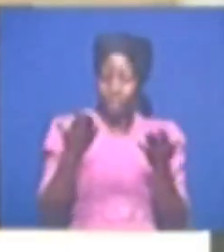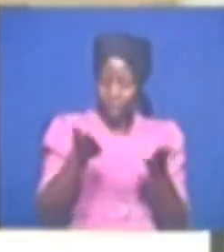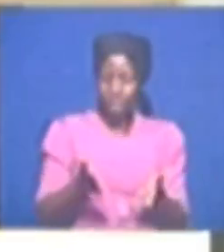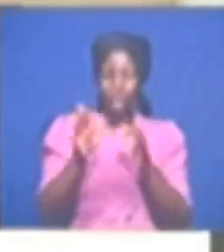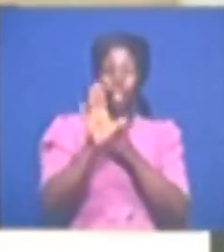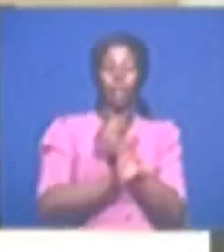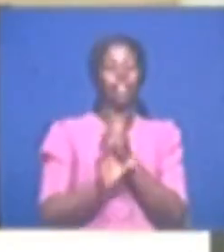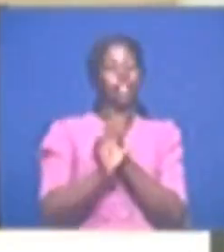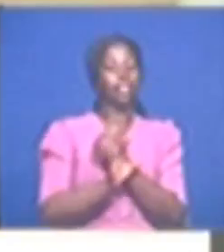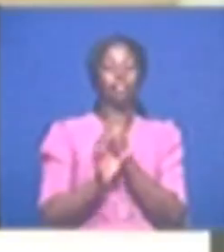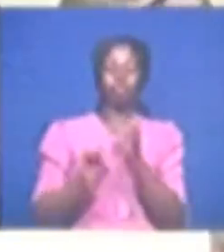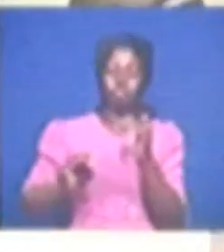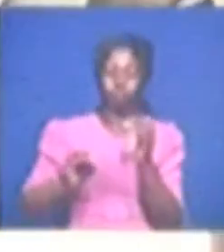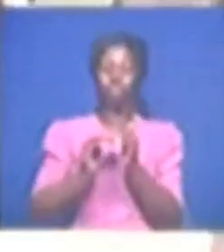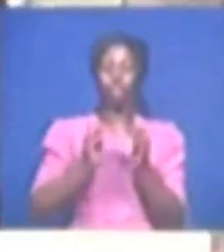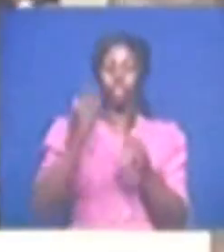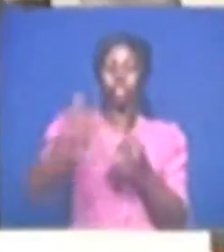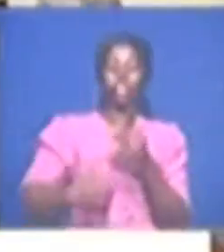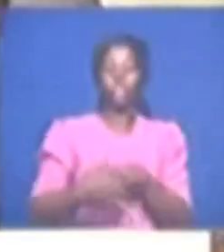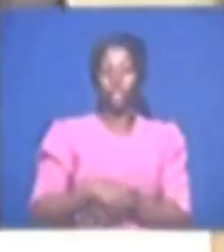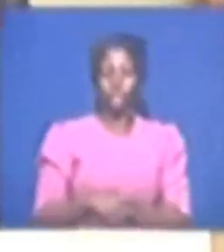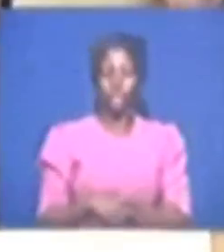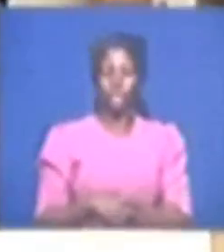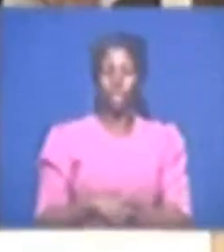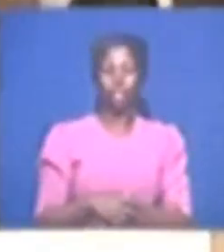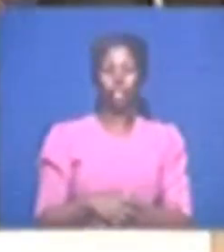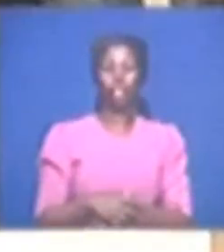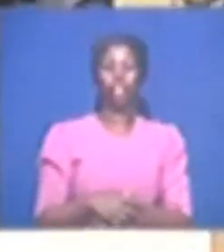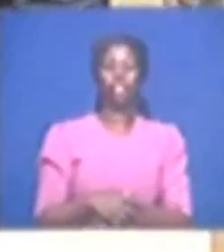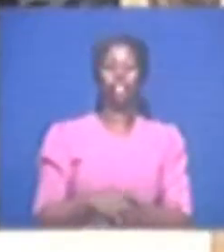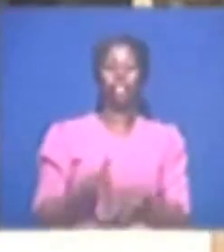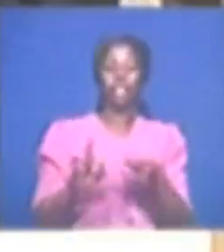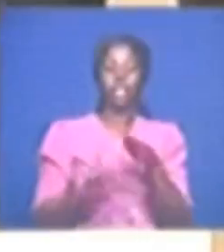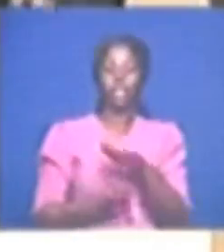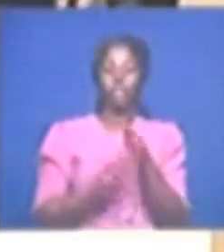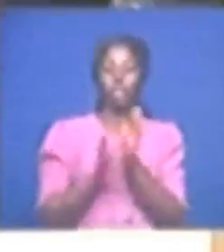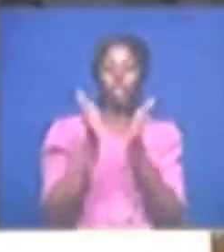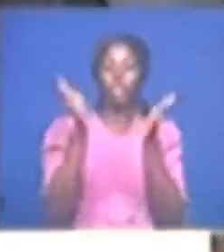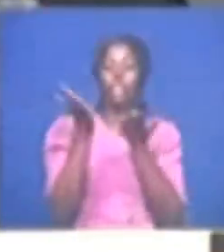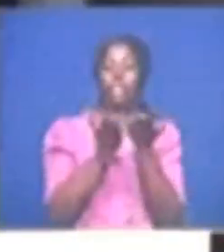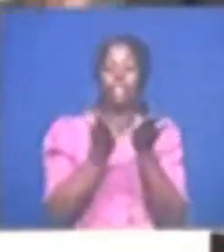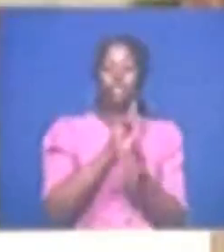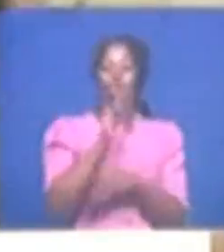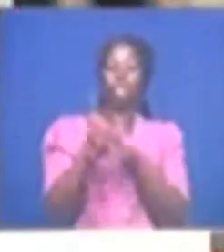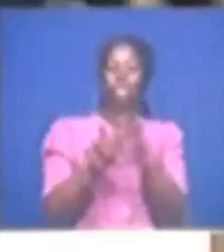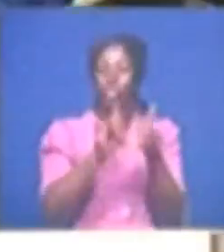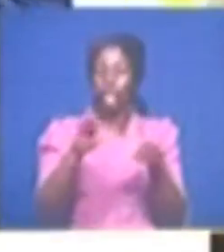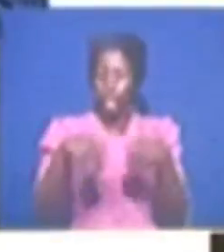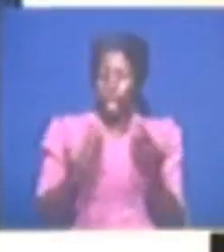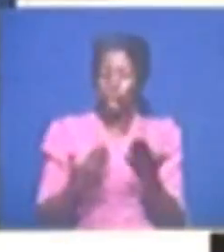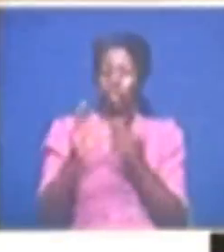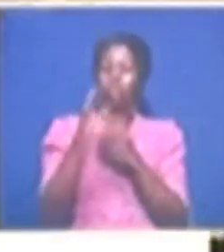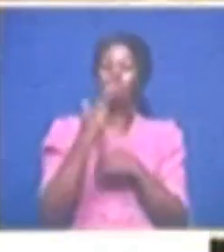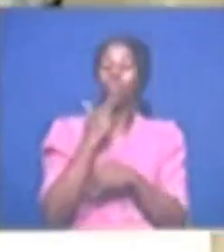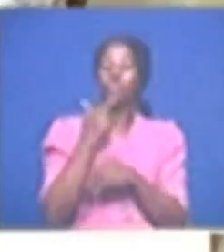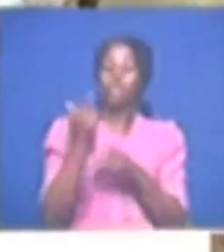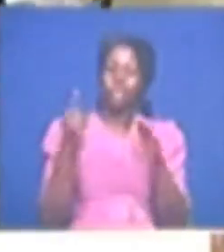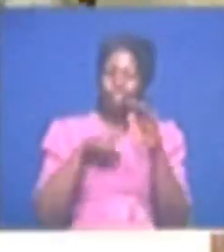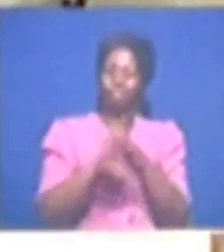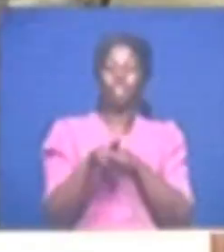are drawing to an end. The Deputy Head of Public Service, Wanyama Musiambo, questioned how the sugar entered the country despite having